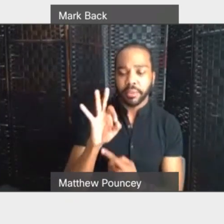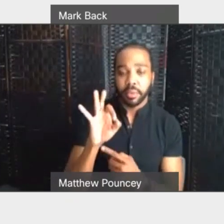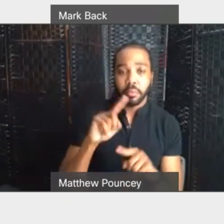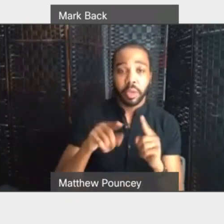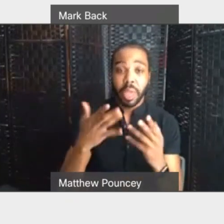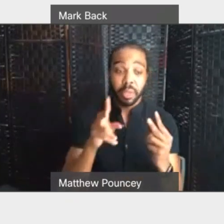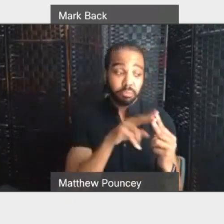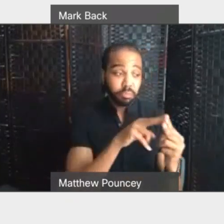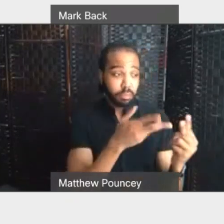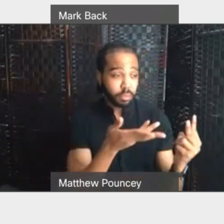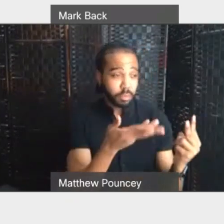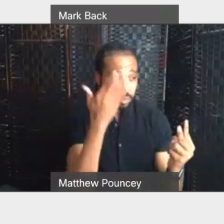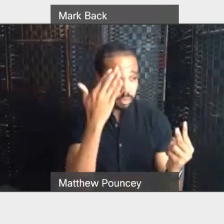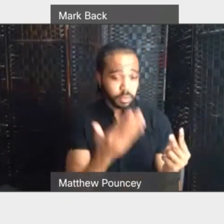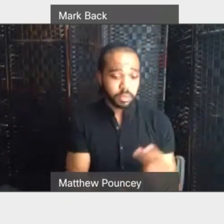exactly who.